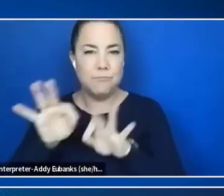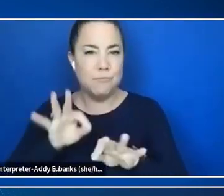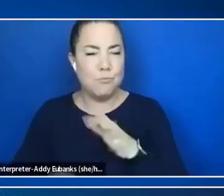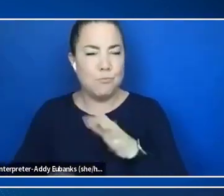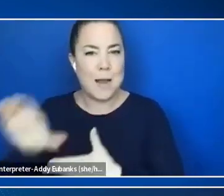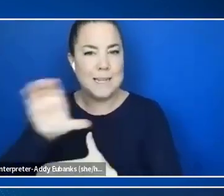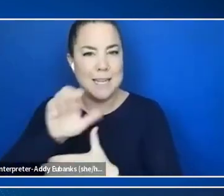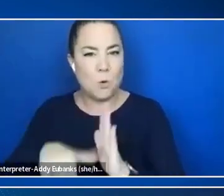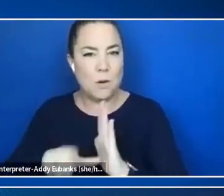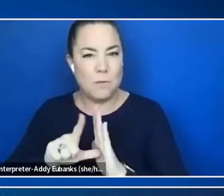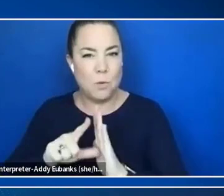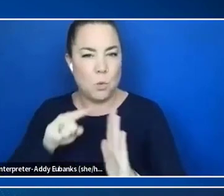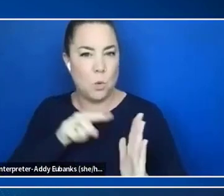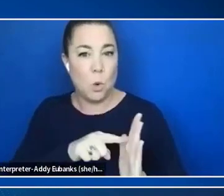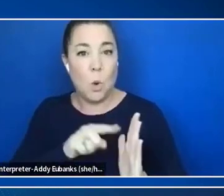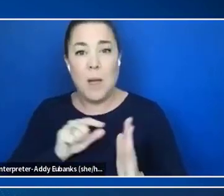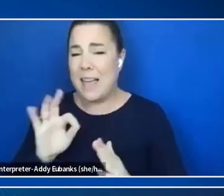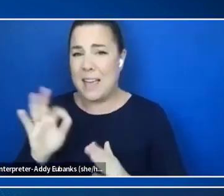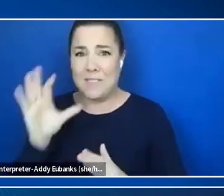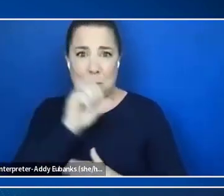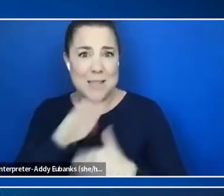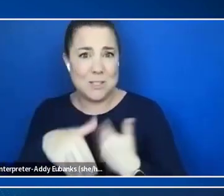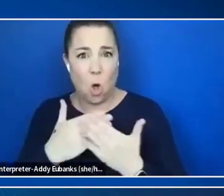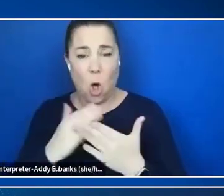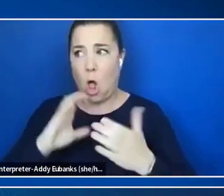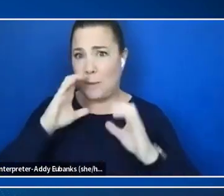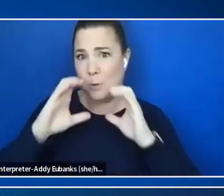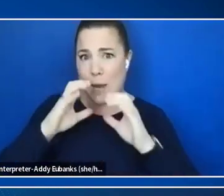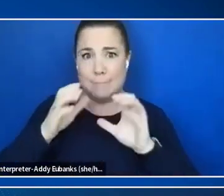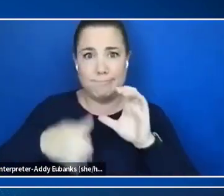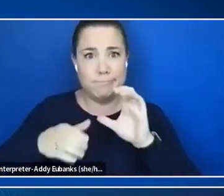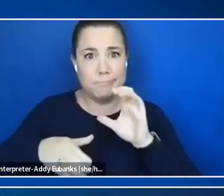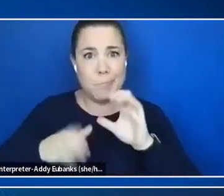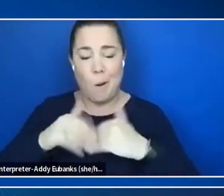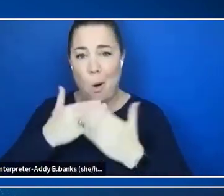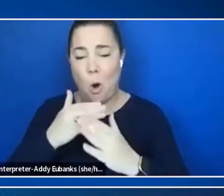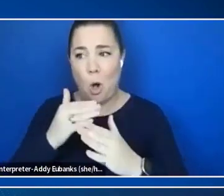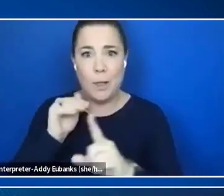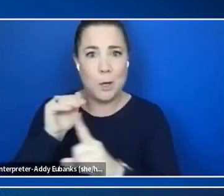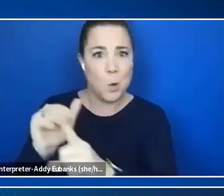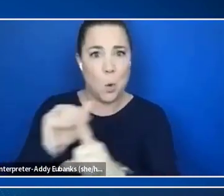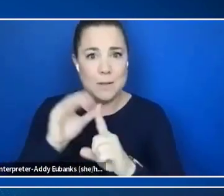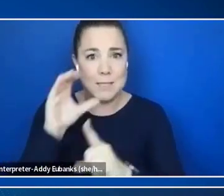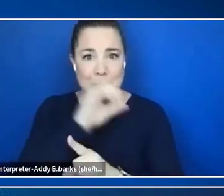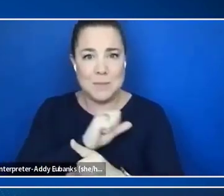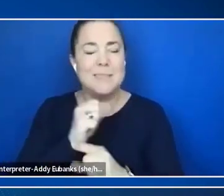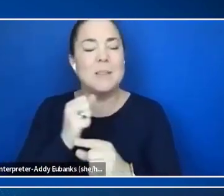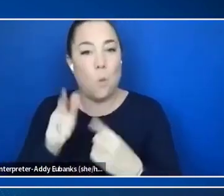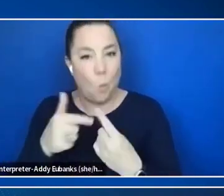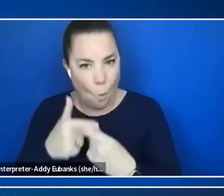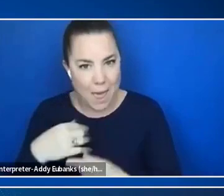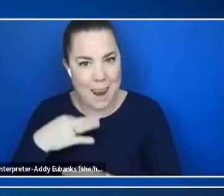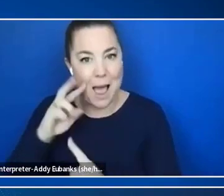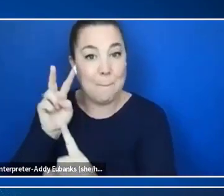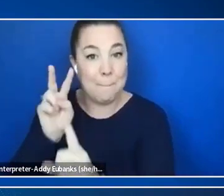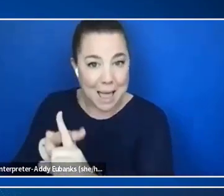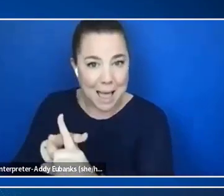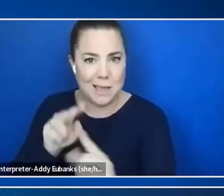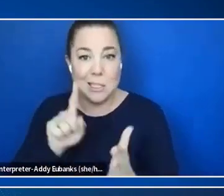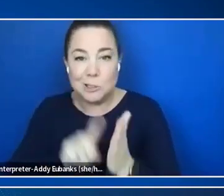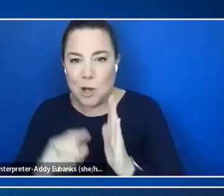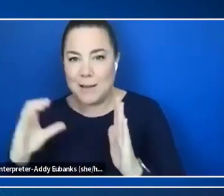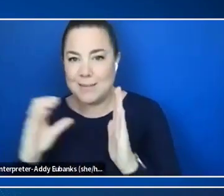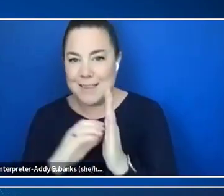So, even if you missed all of this, communications and all the notices, whenever you apply, look at that section 5 and you will